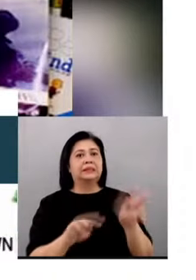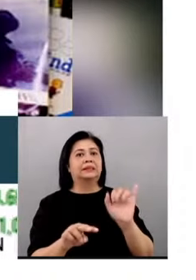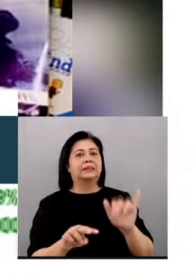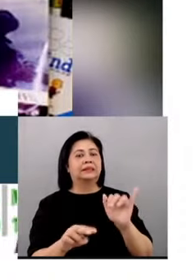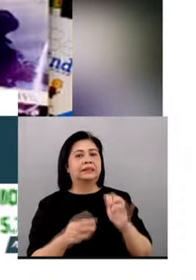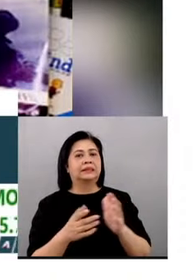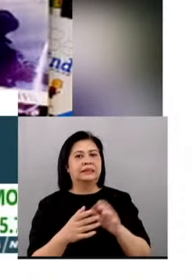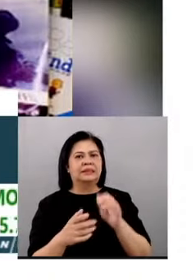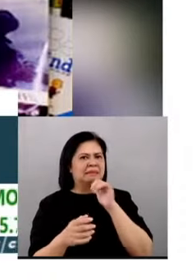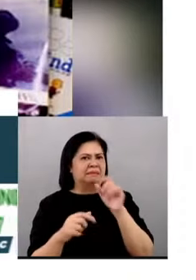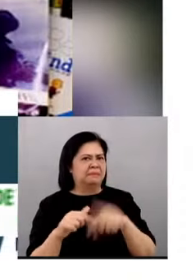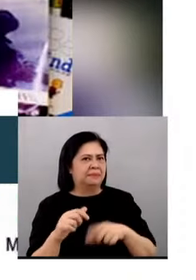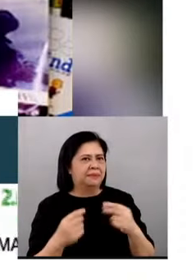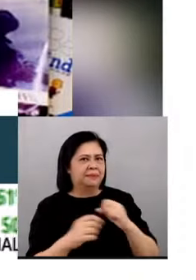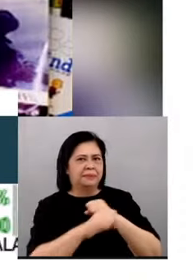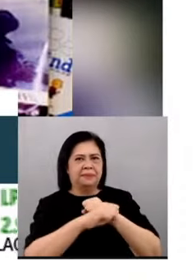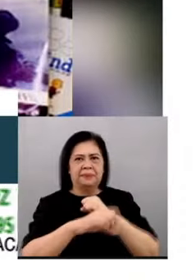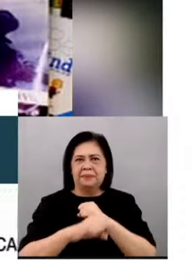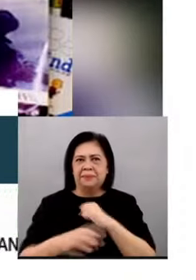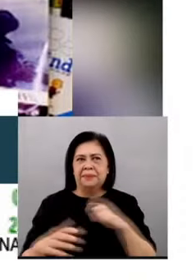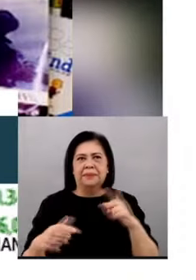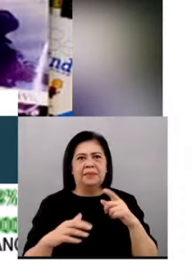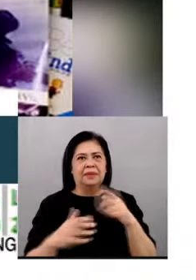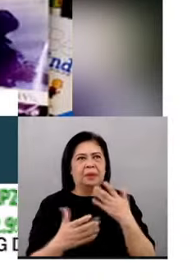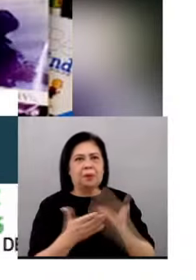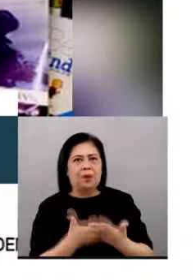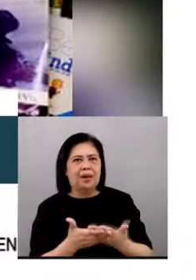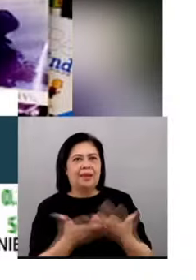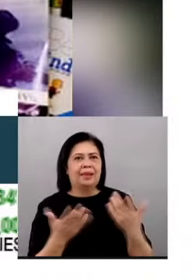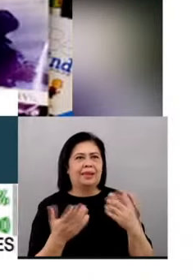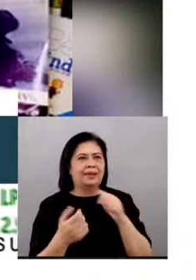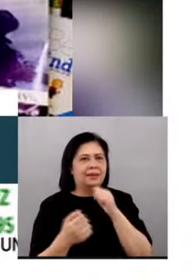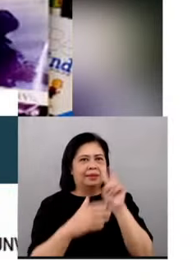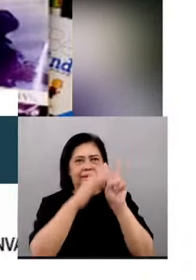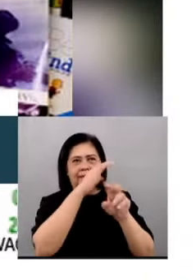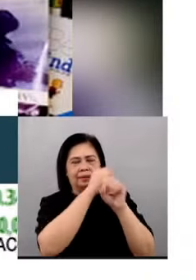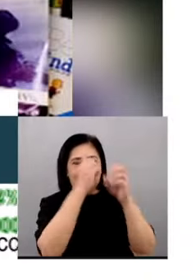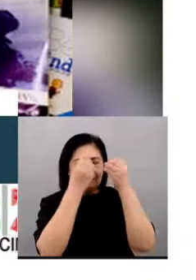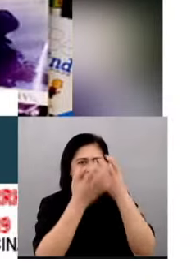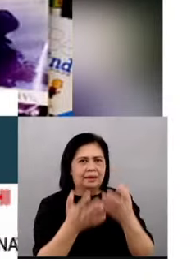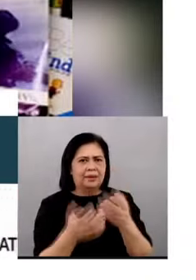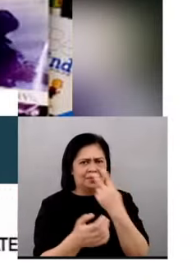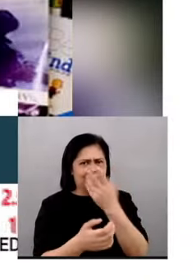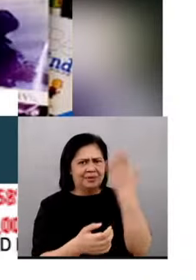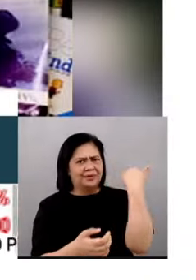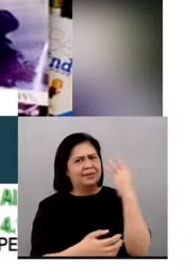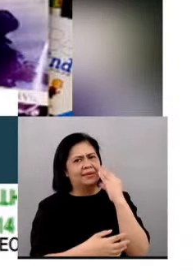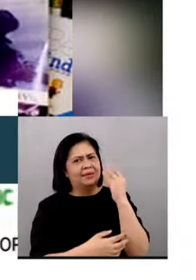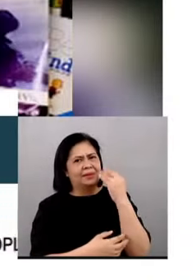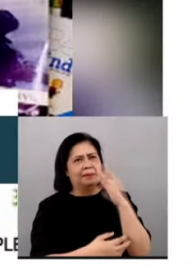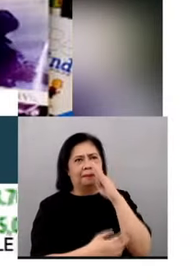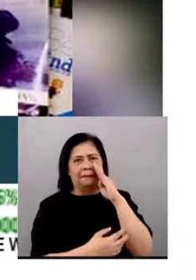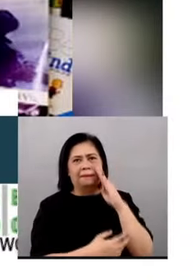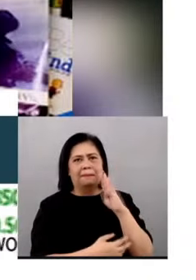not able to campaign well and get their vision across. We've seen that BP Binay,